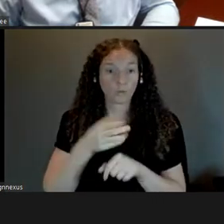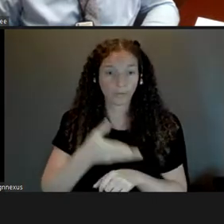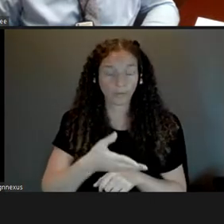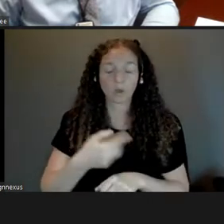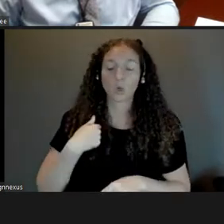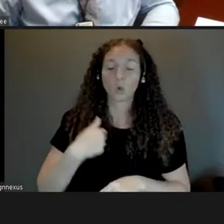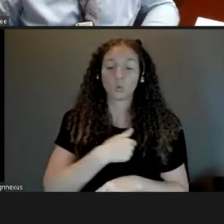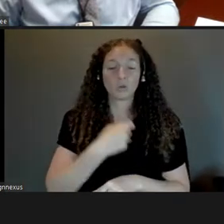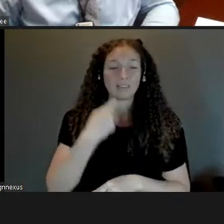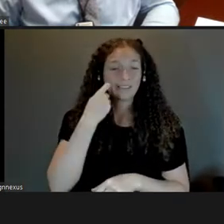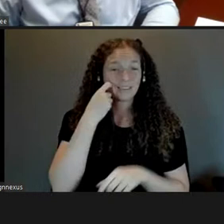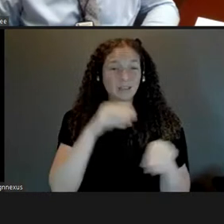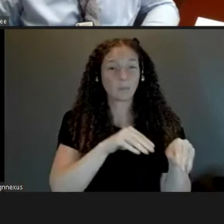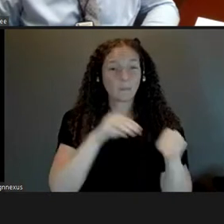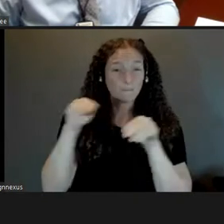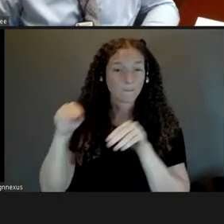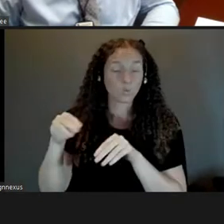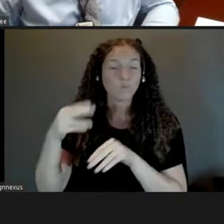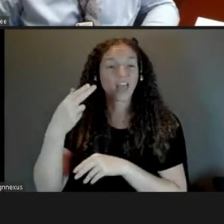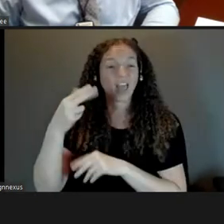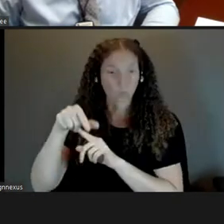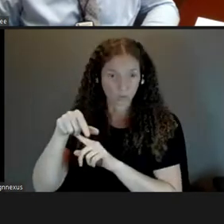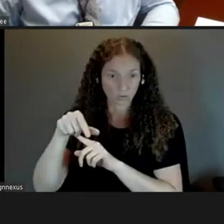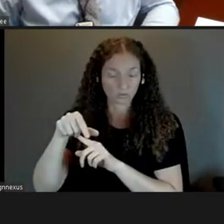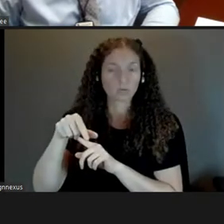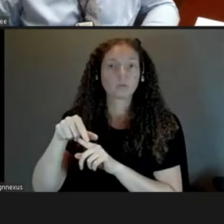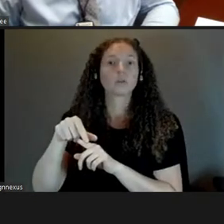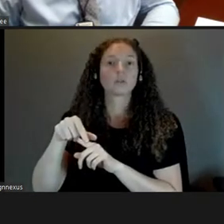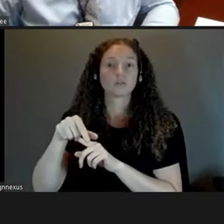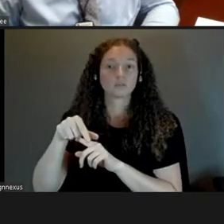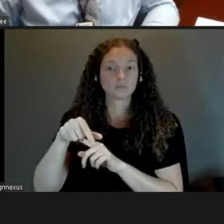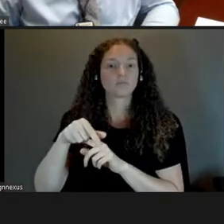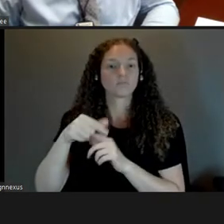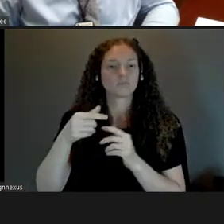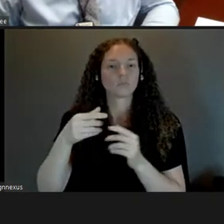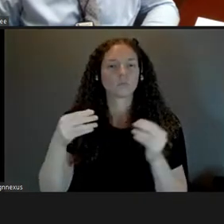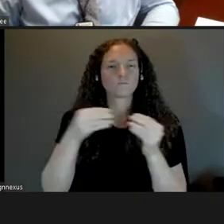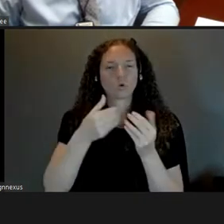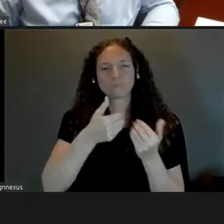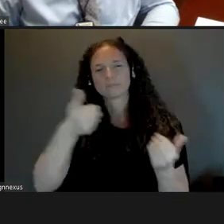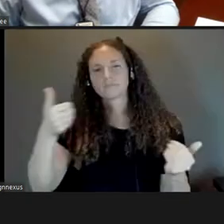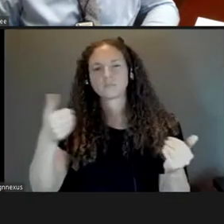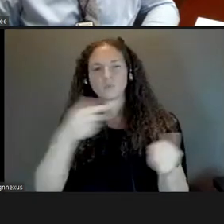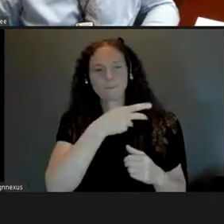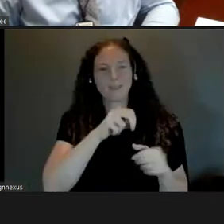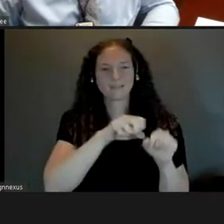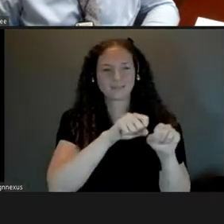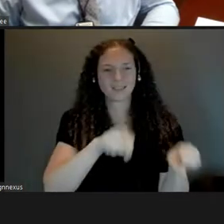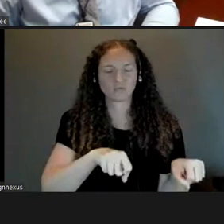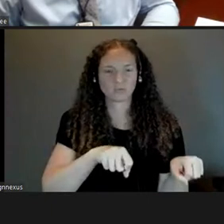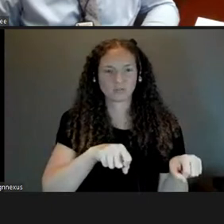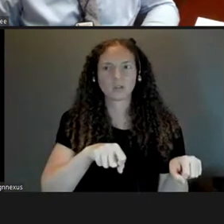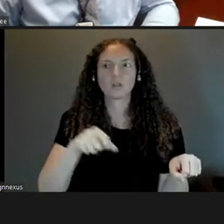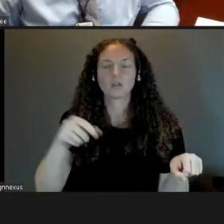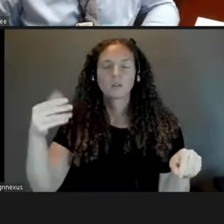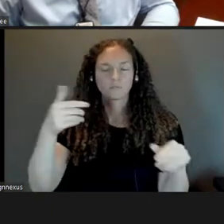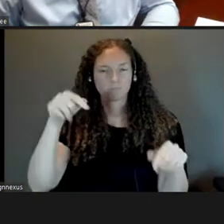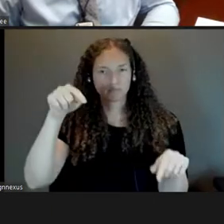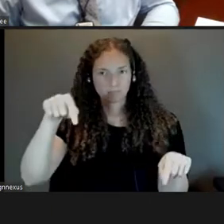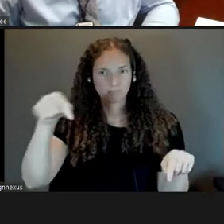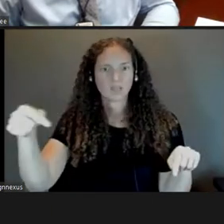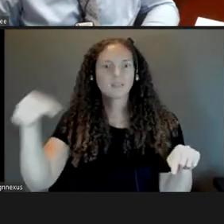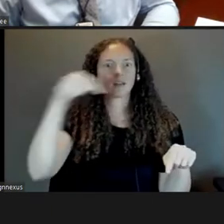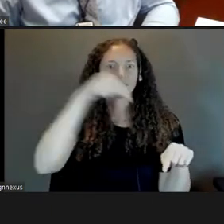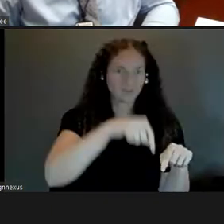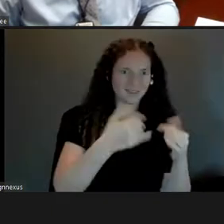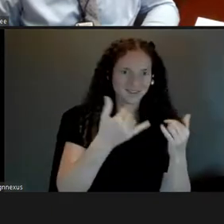headquarters 4 months ago from further away from Penn Station to be directly across from Penn Station, where 11 Penn